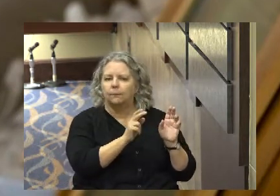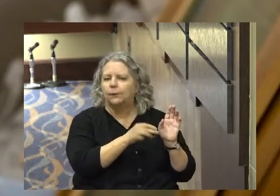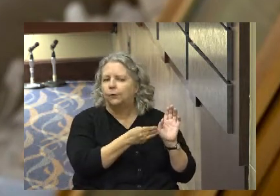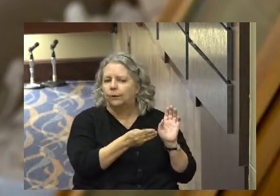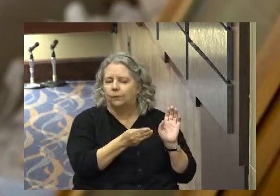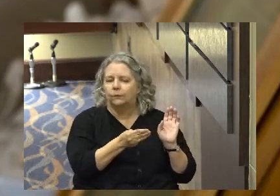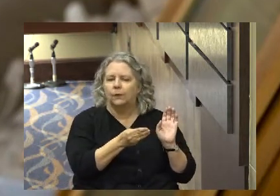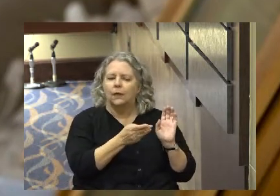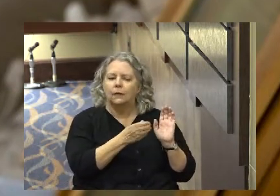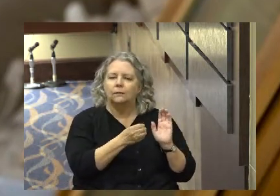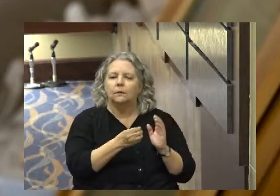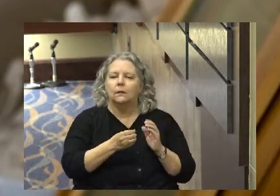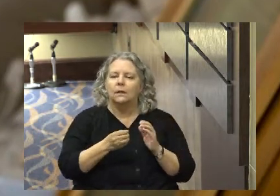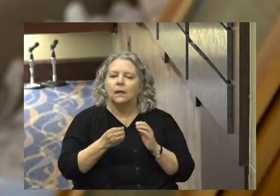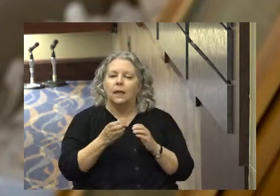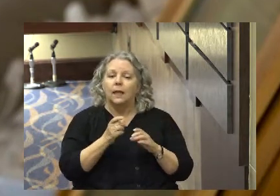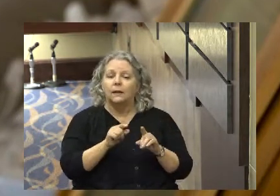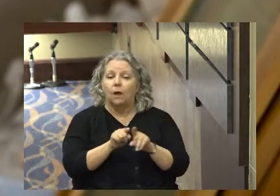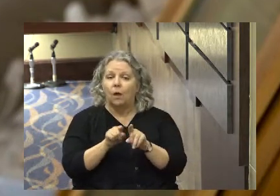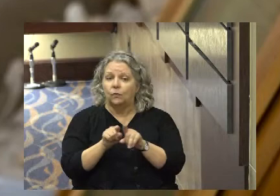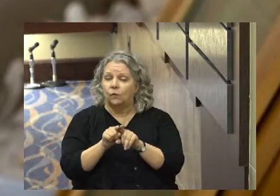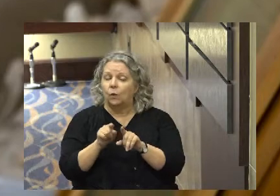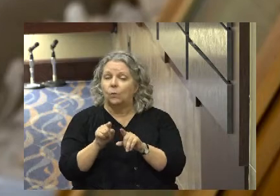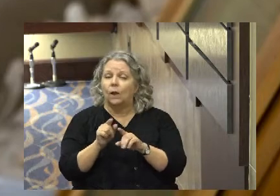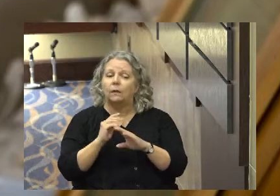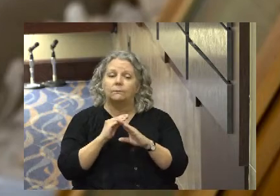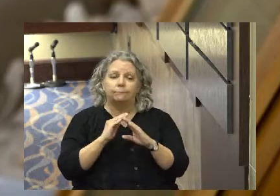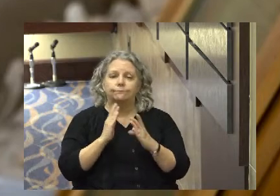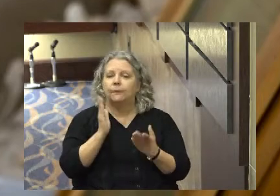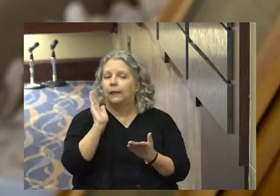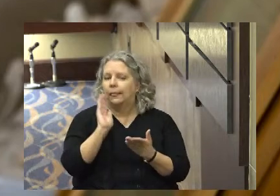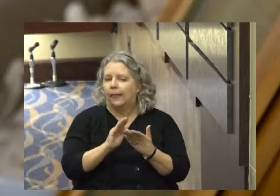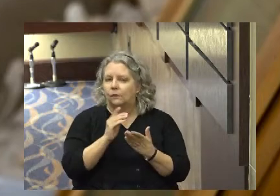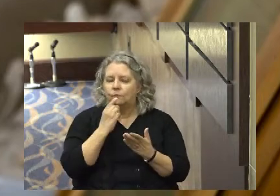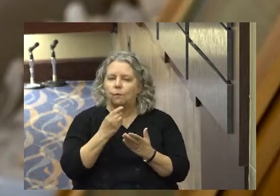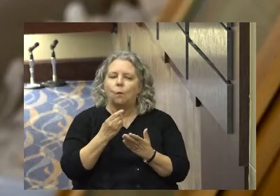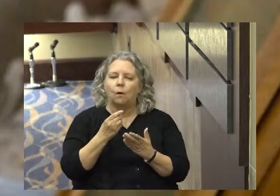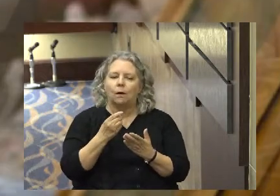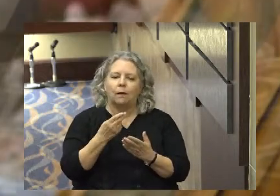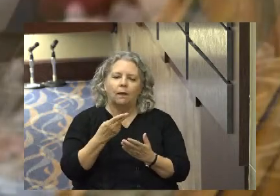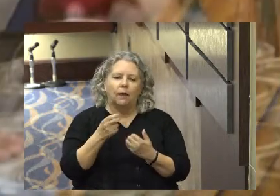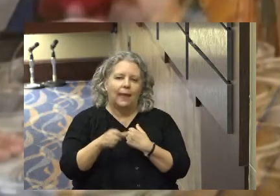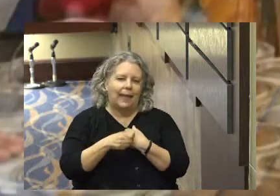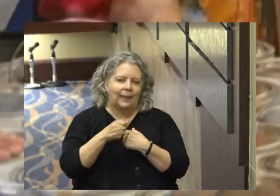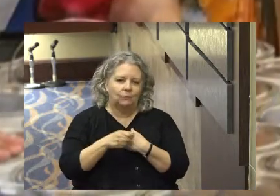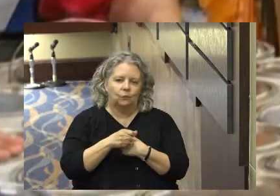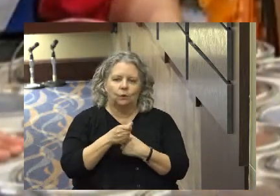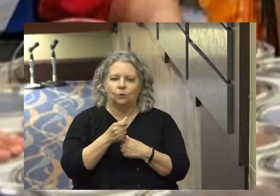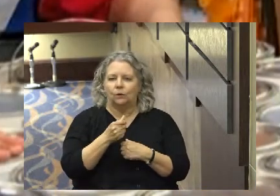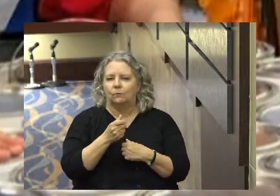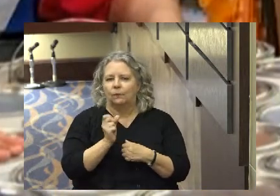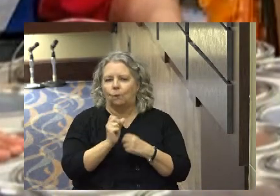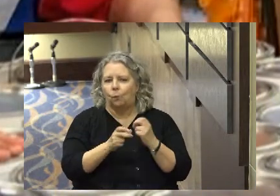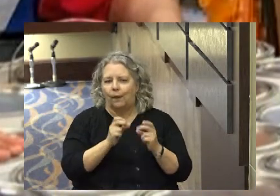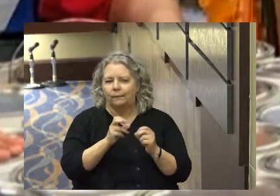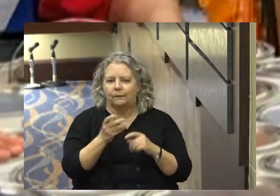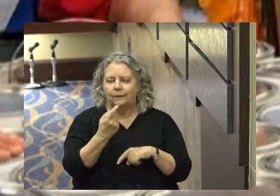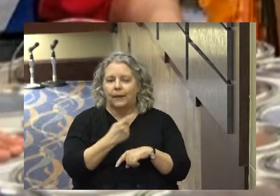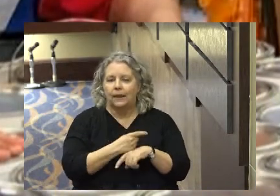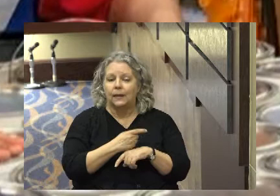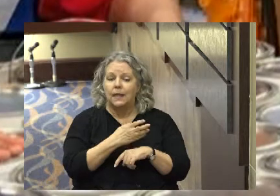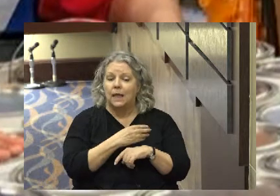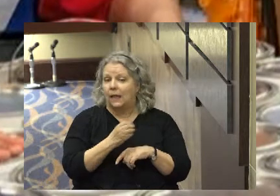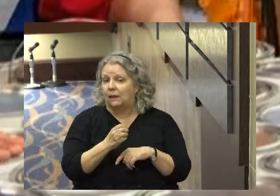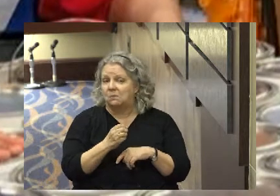each year for the Household Hazardous Waste Day, recycling hundreds of gallons of usable paint, which is sold at